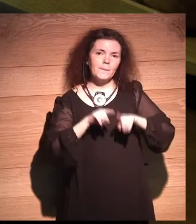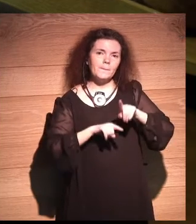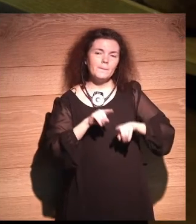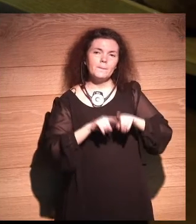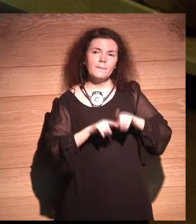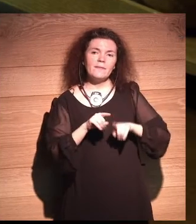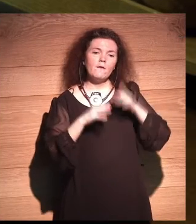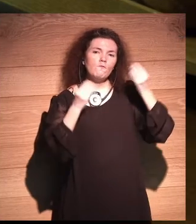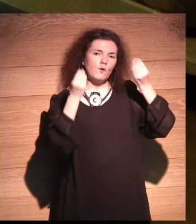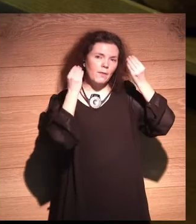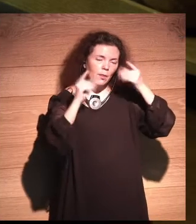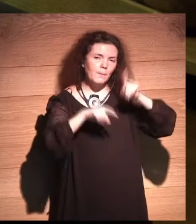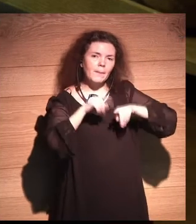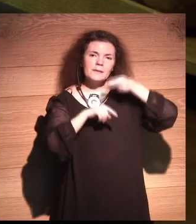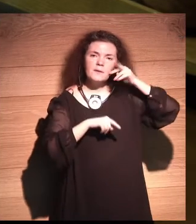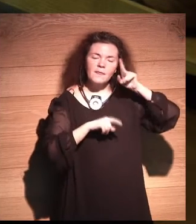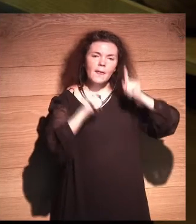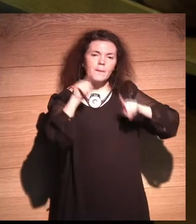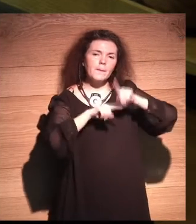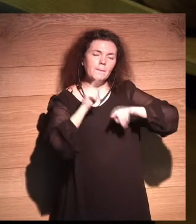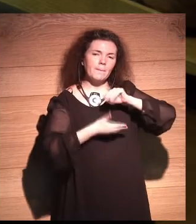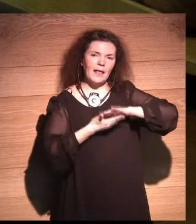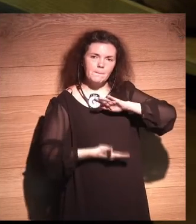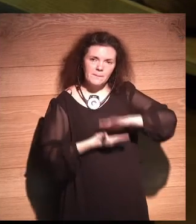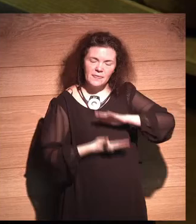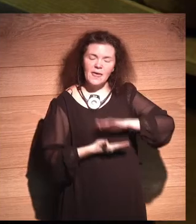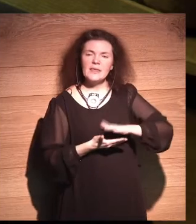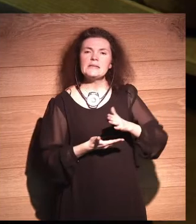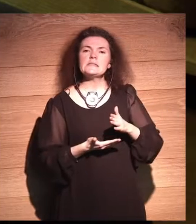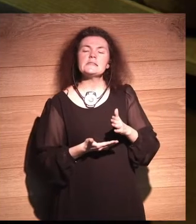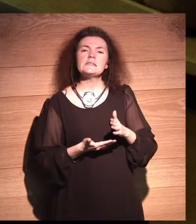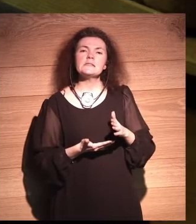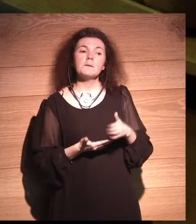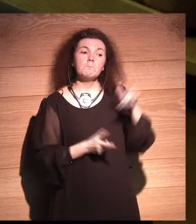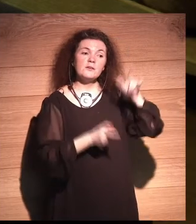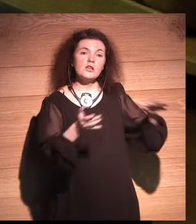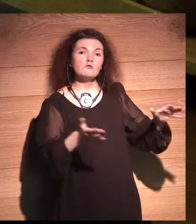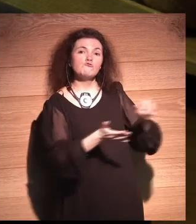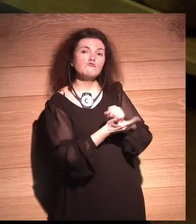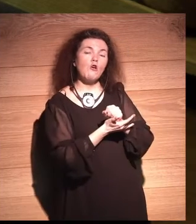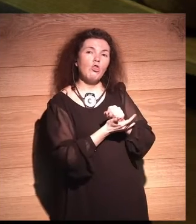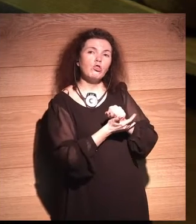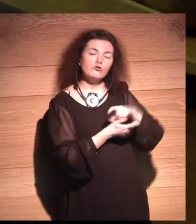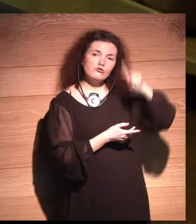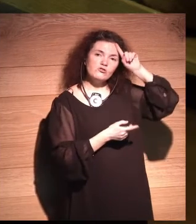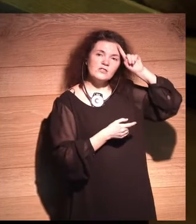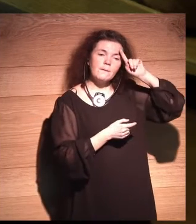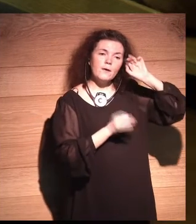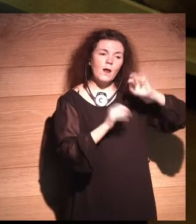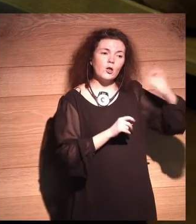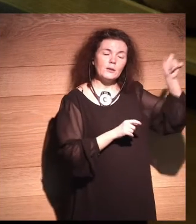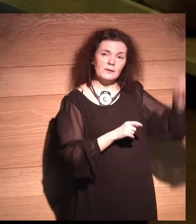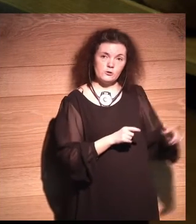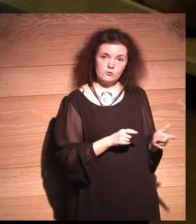your experience, your capabilities, you're not going to know as much, and maybe your decision is not going to be as worth